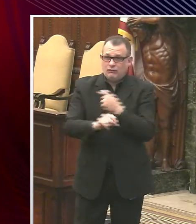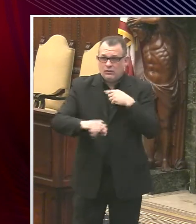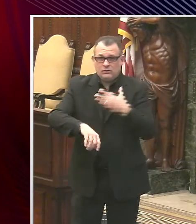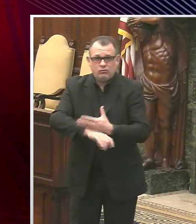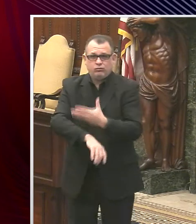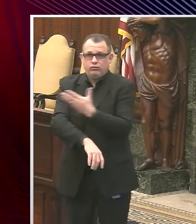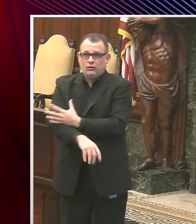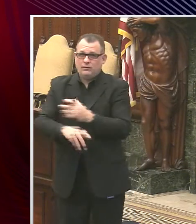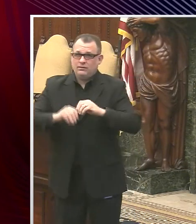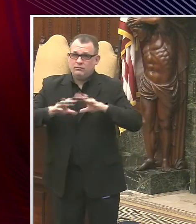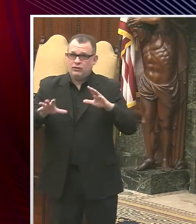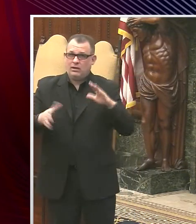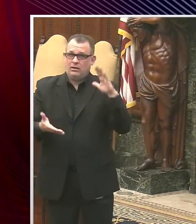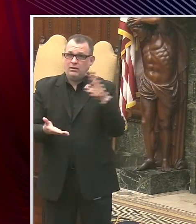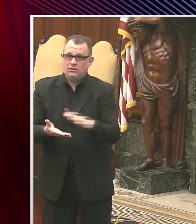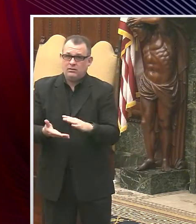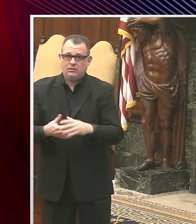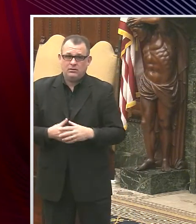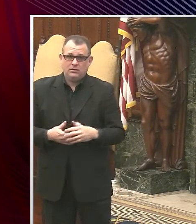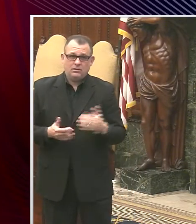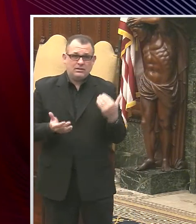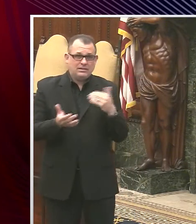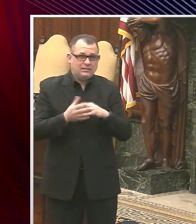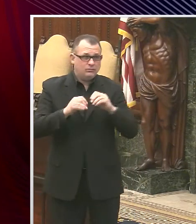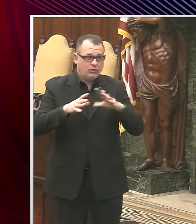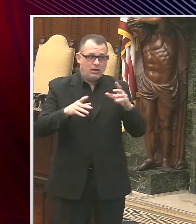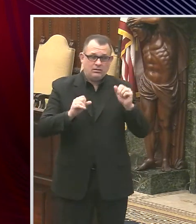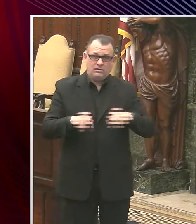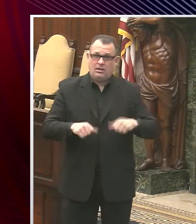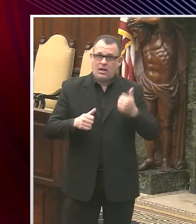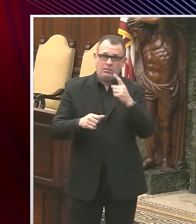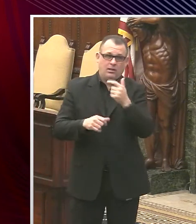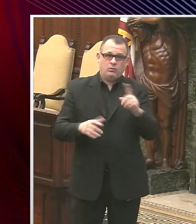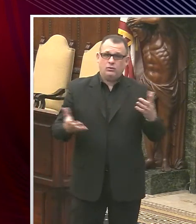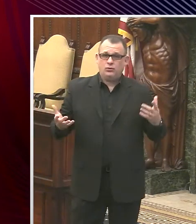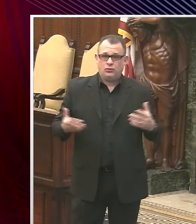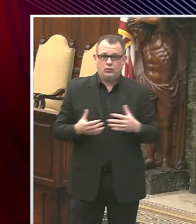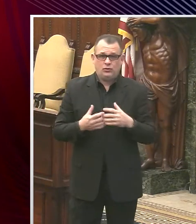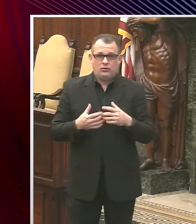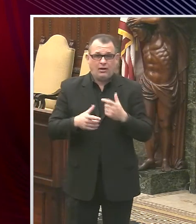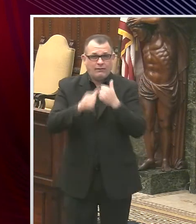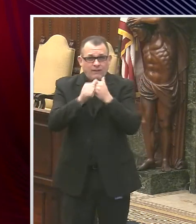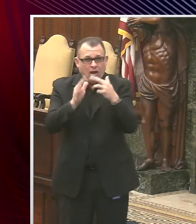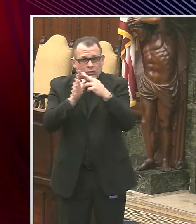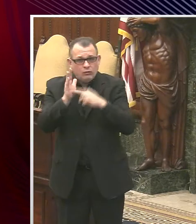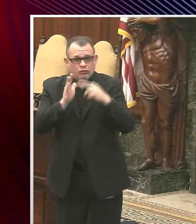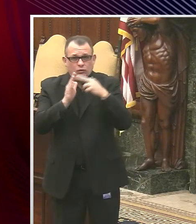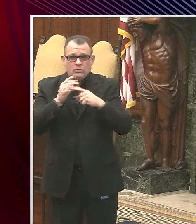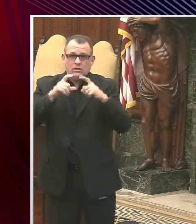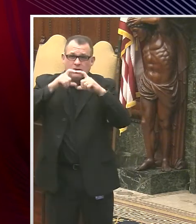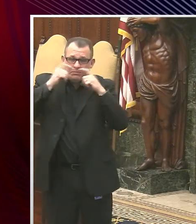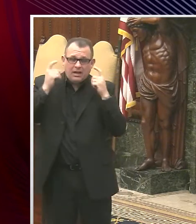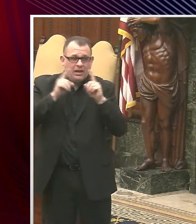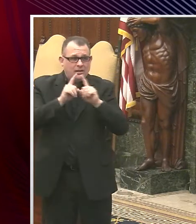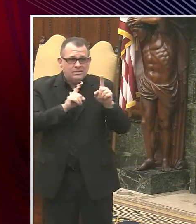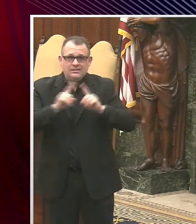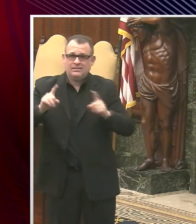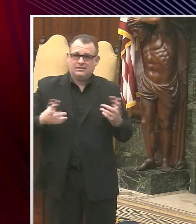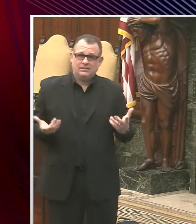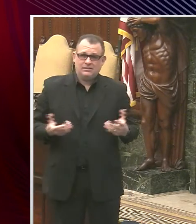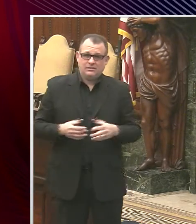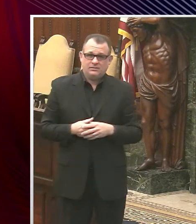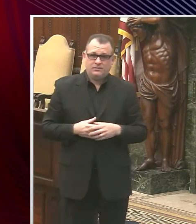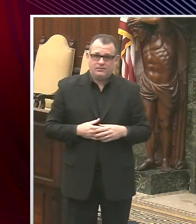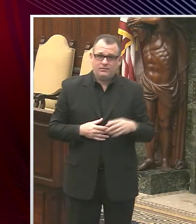spread. So people still need to maintain their very careful restrictions. Okay, second question is for Sarah DeWolf and possibly